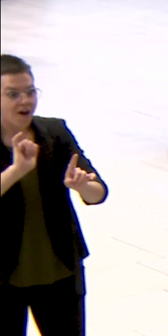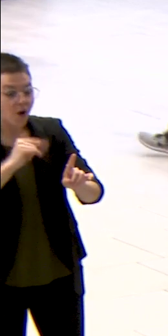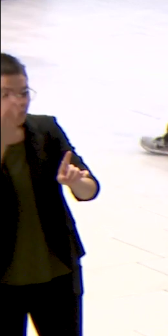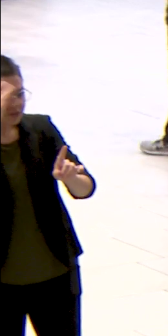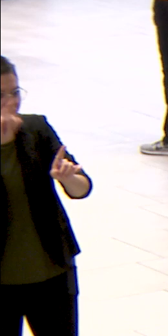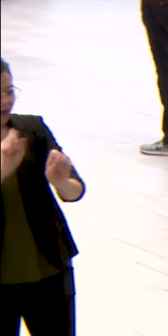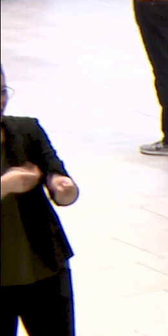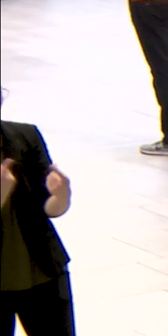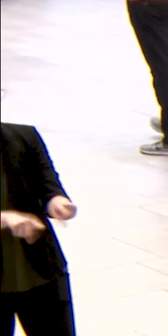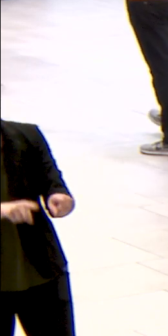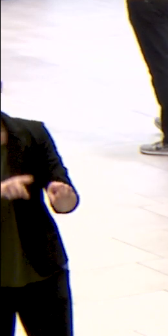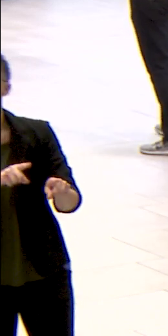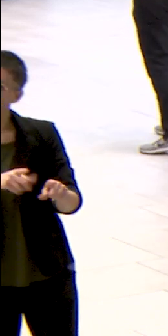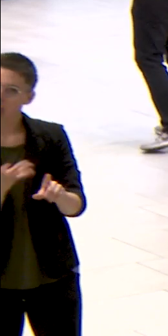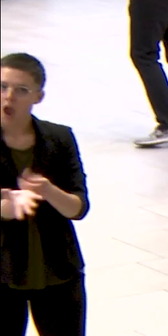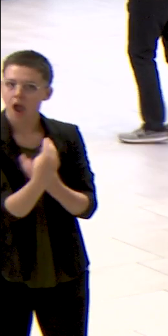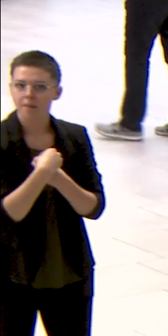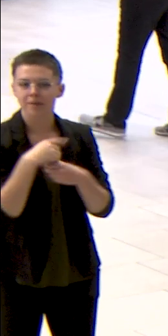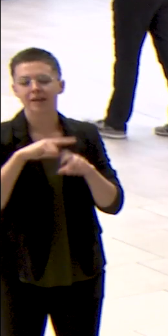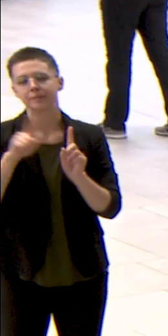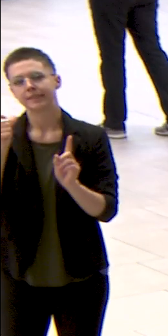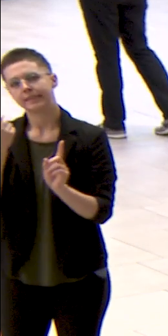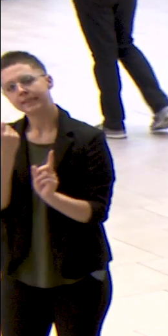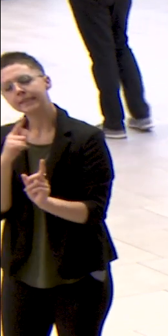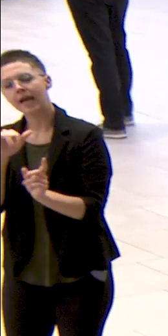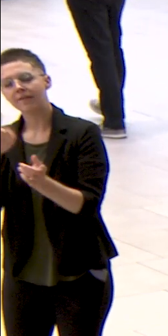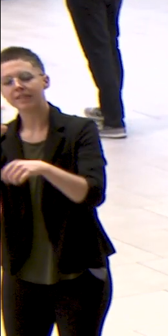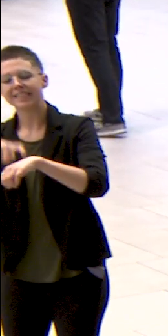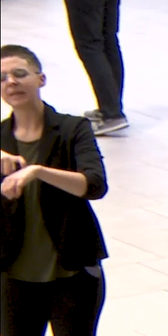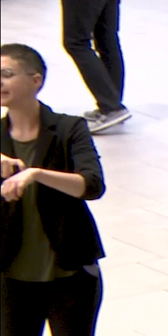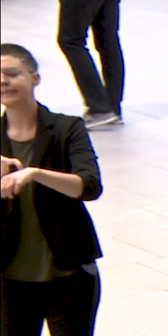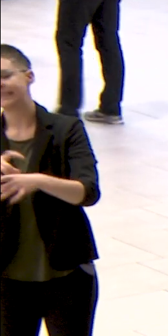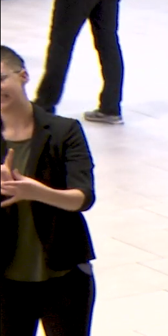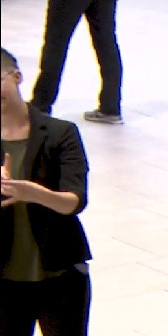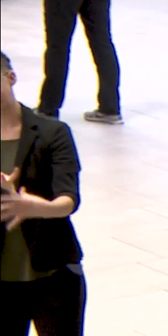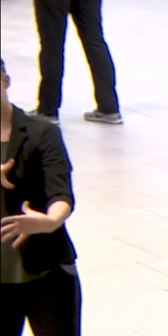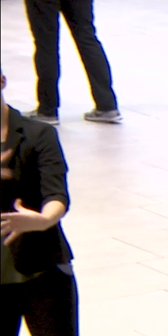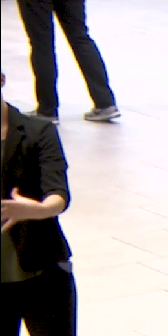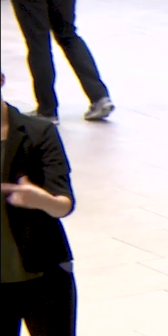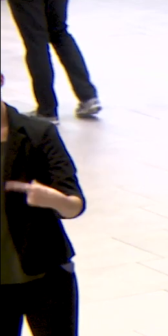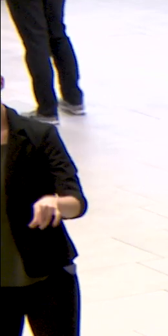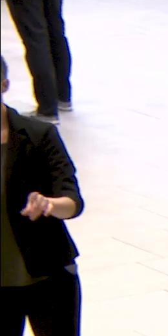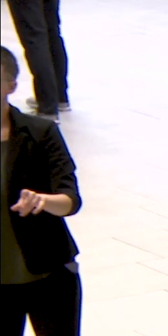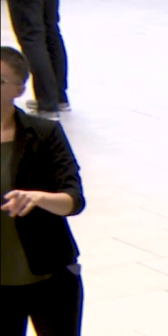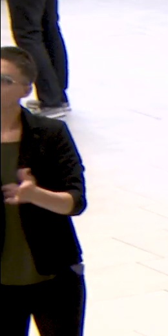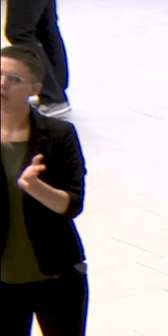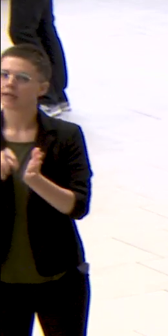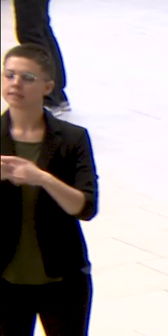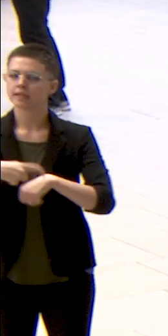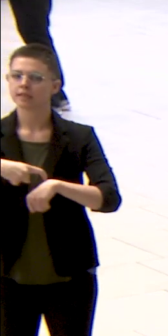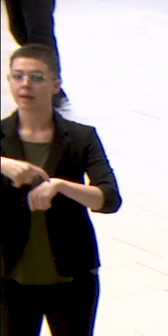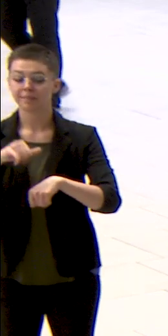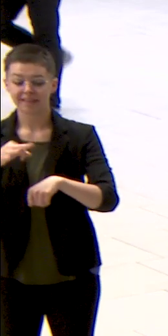off. But also recognize when it's time to sort of cut it loose, because again, when you dilute those resources and that